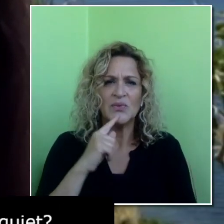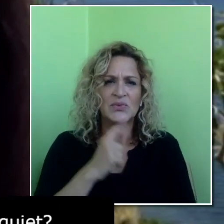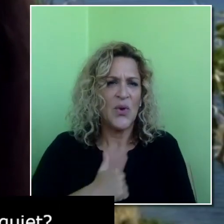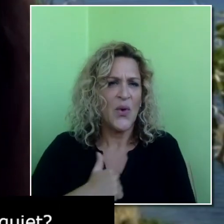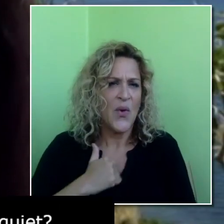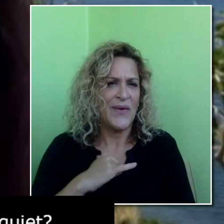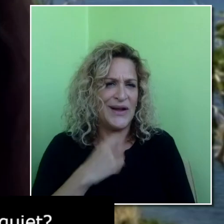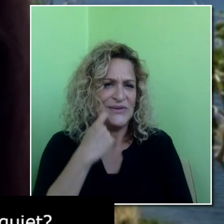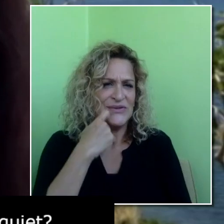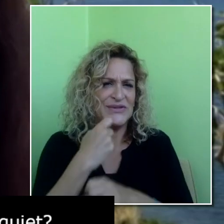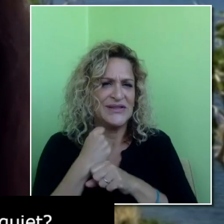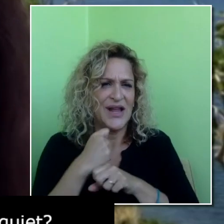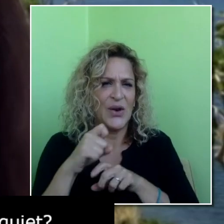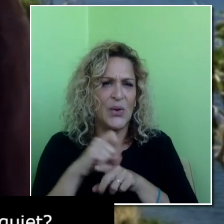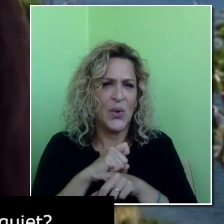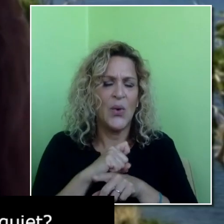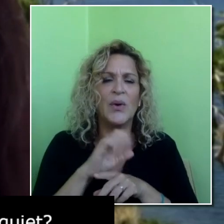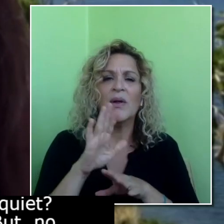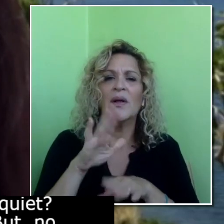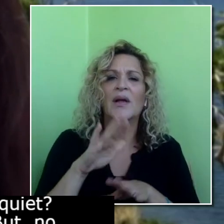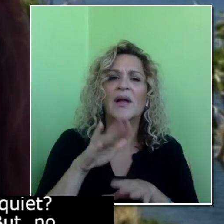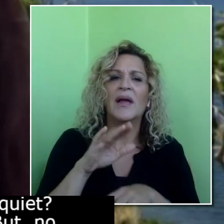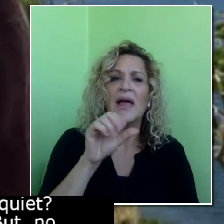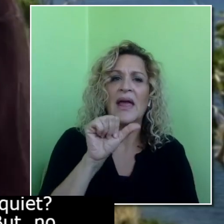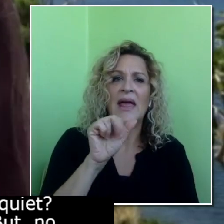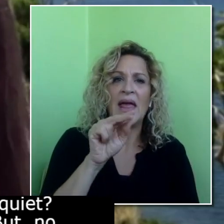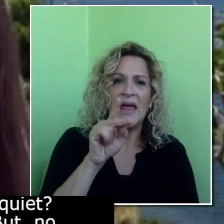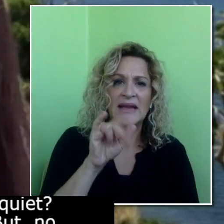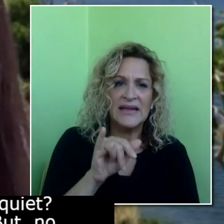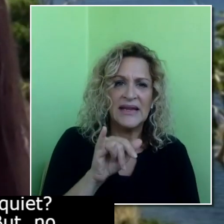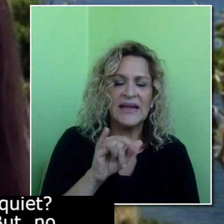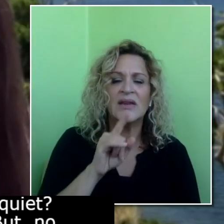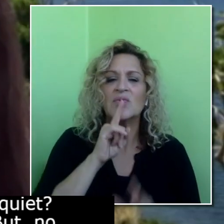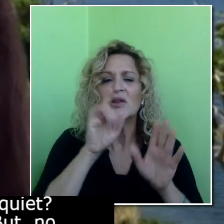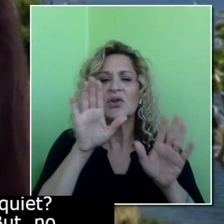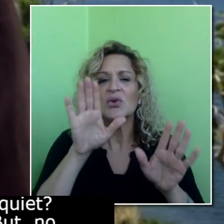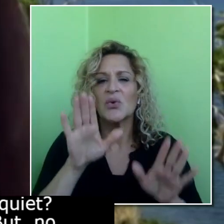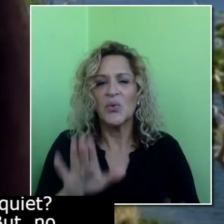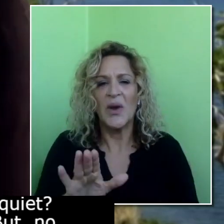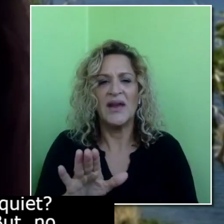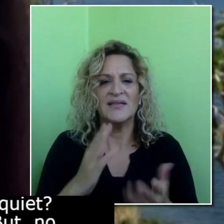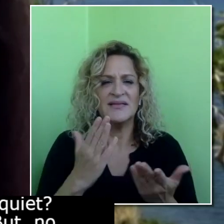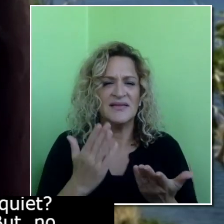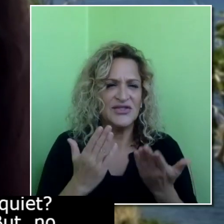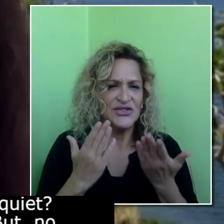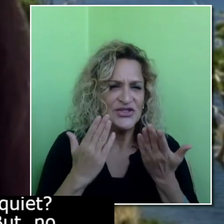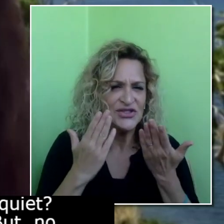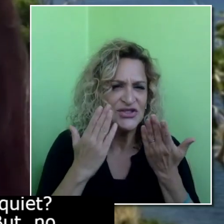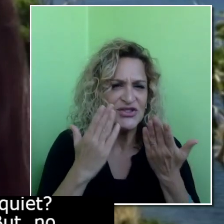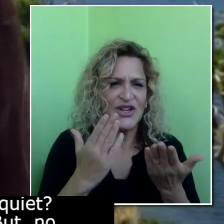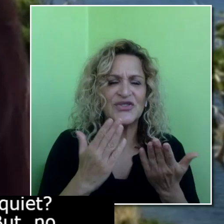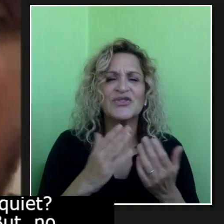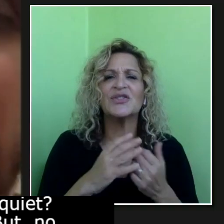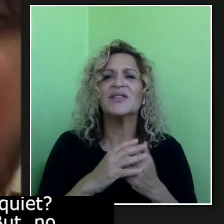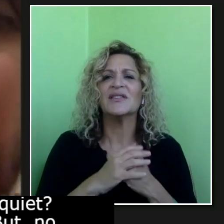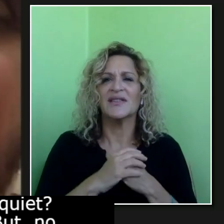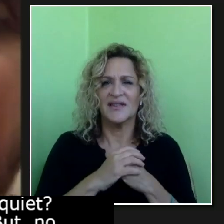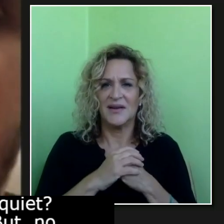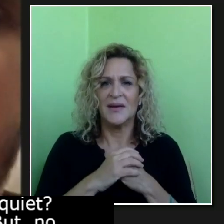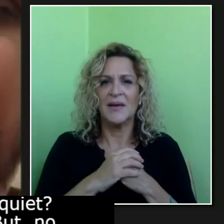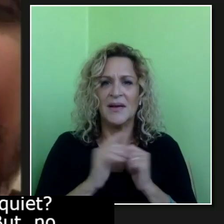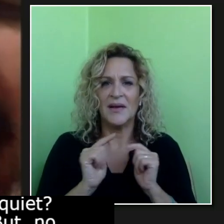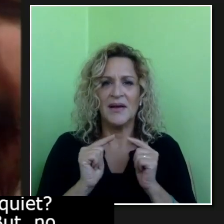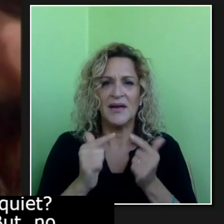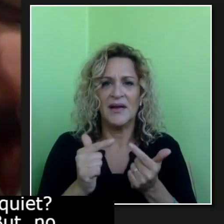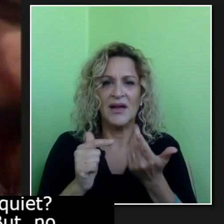those are great suggestions, and love, and we should also follow. Do we Judith, have should I take a shot